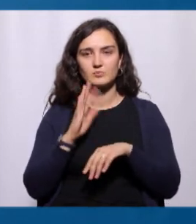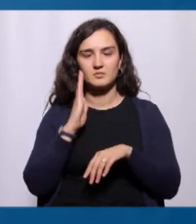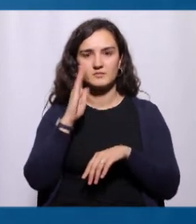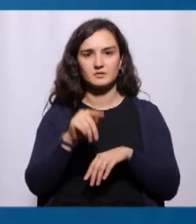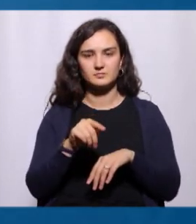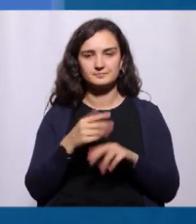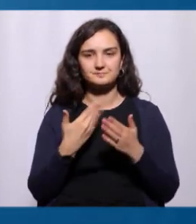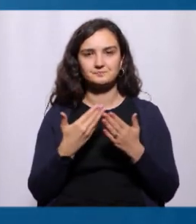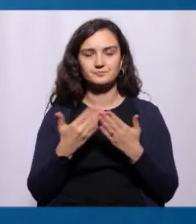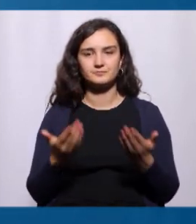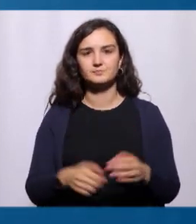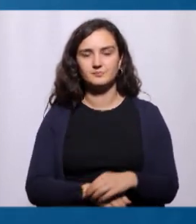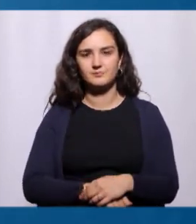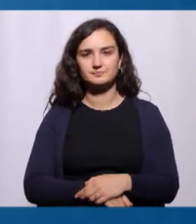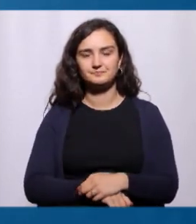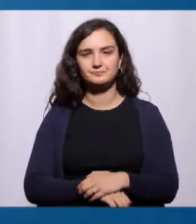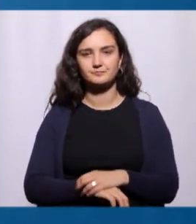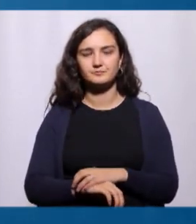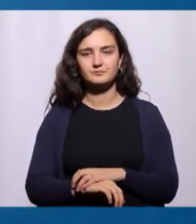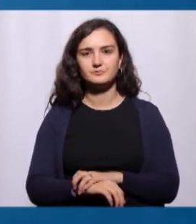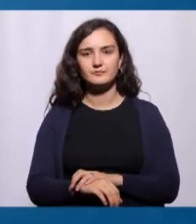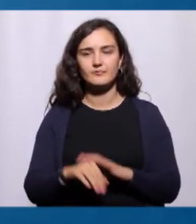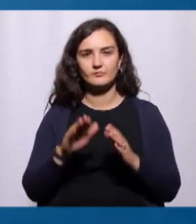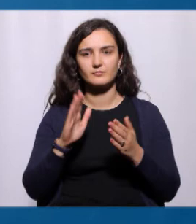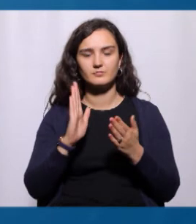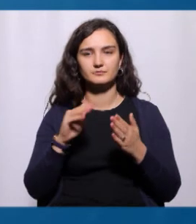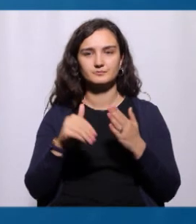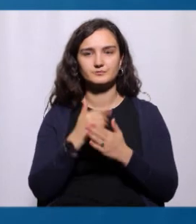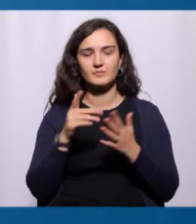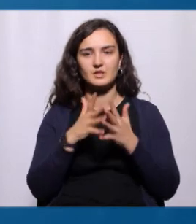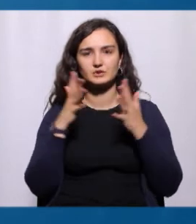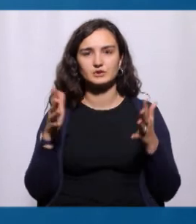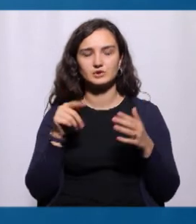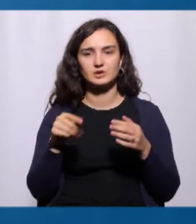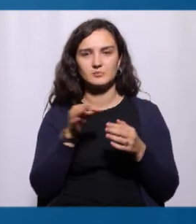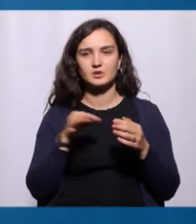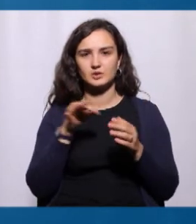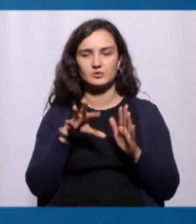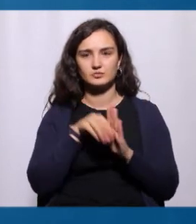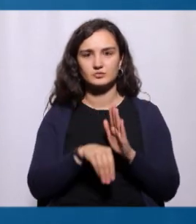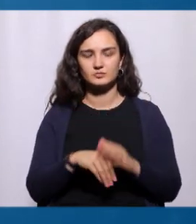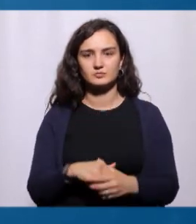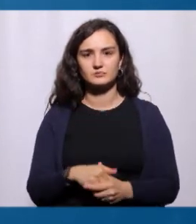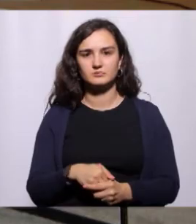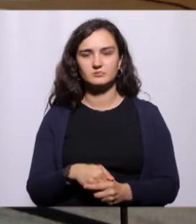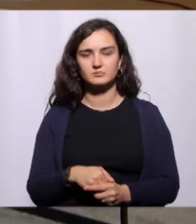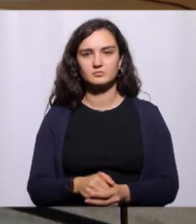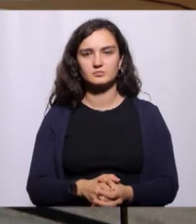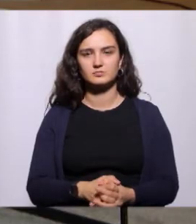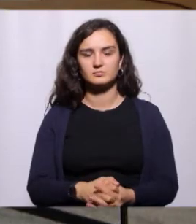future. For example, the new school will be the biggest in this region.